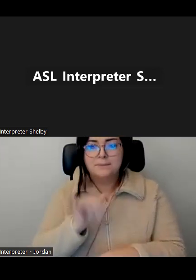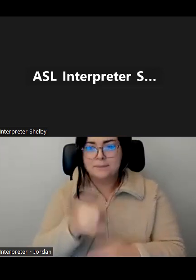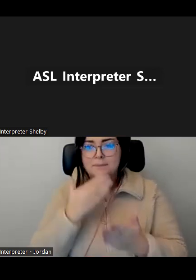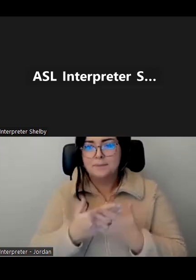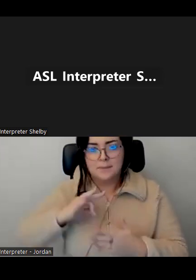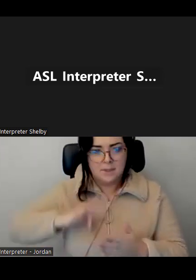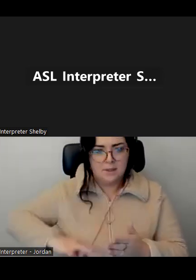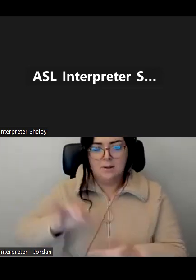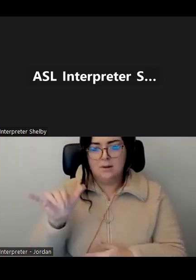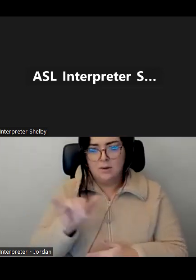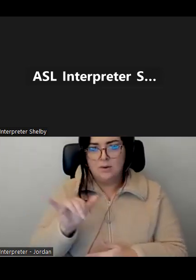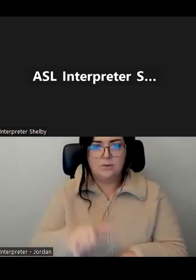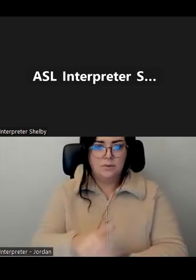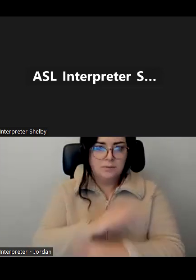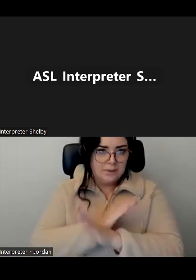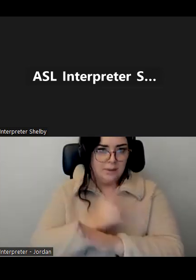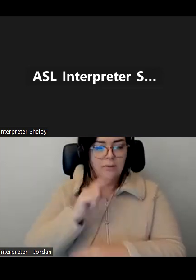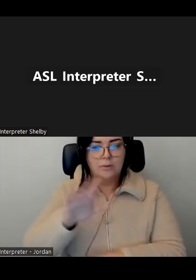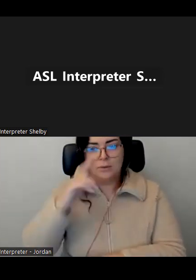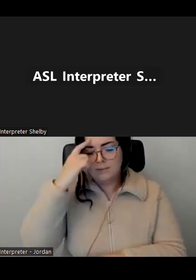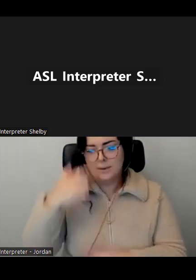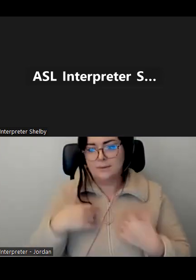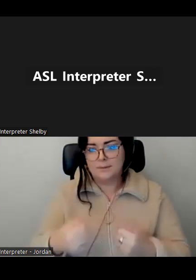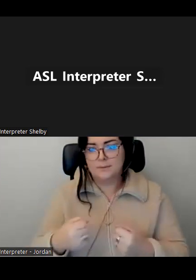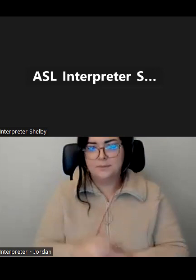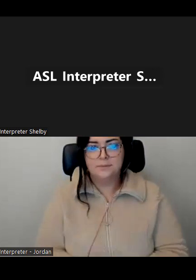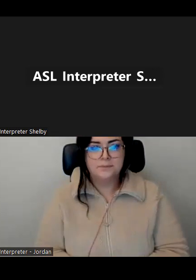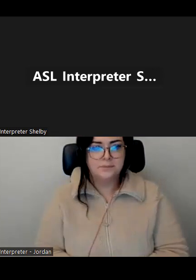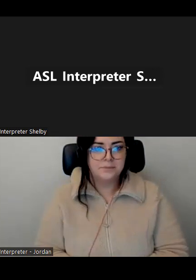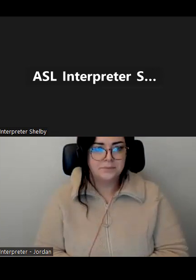be protective factors and help keep us mentally well.